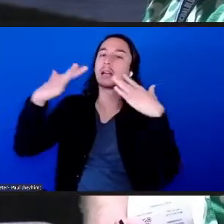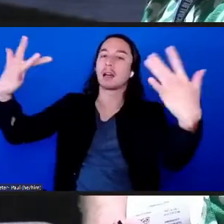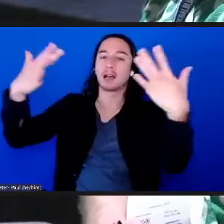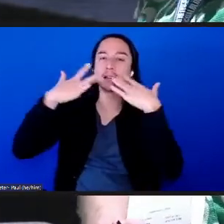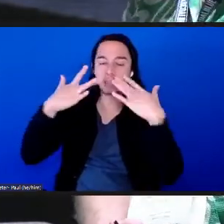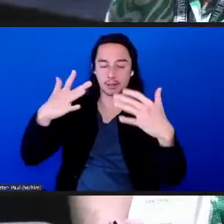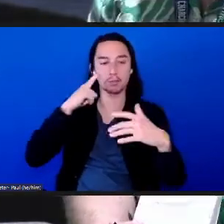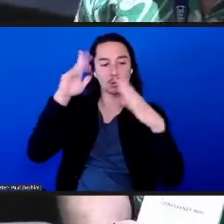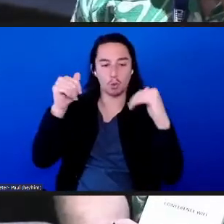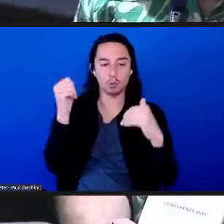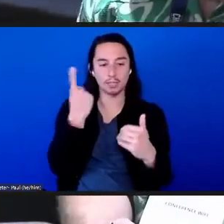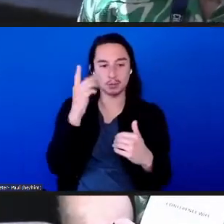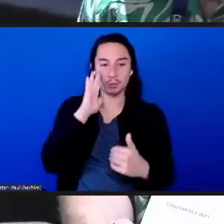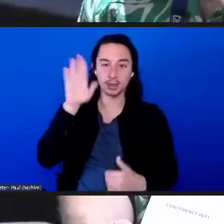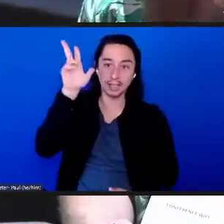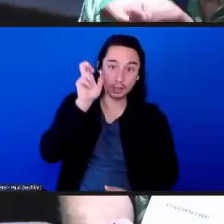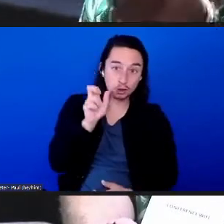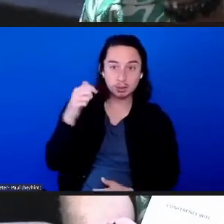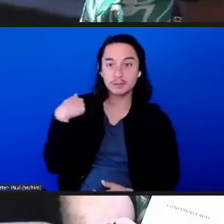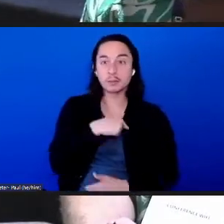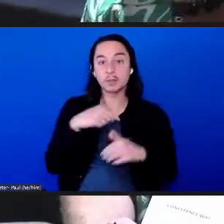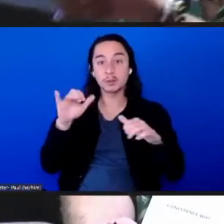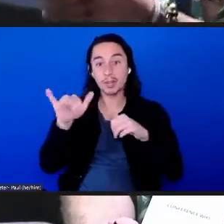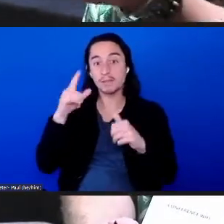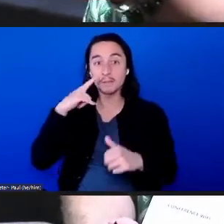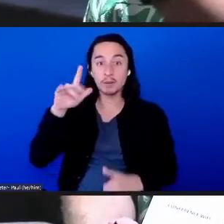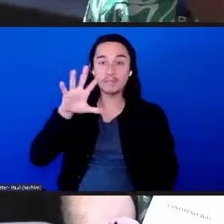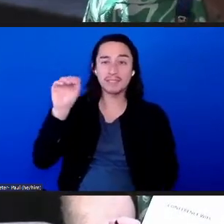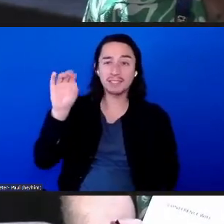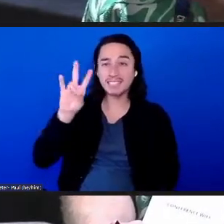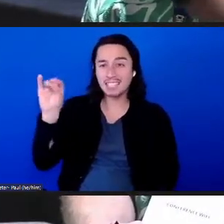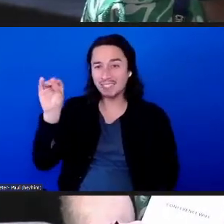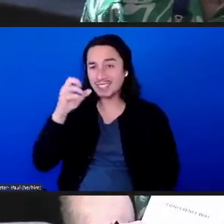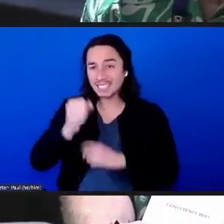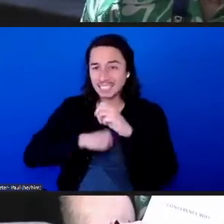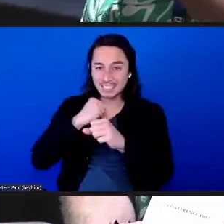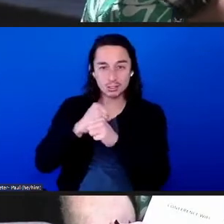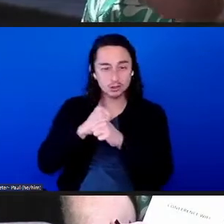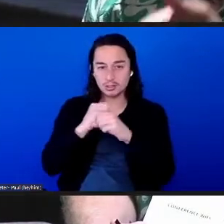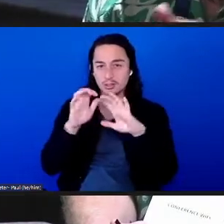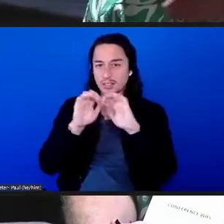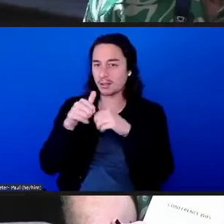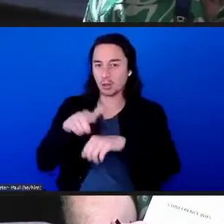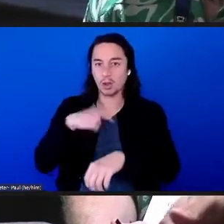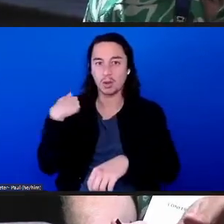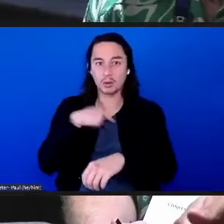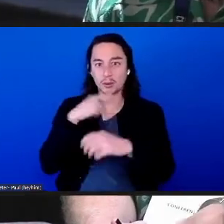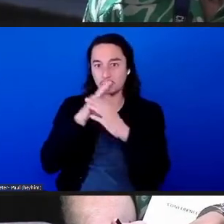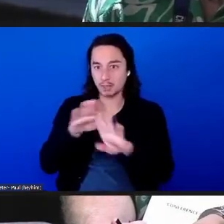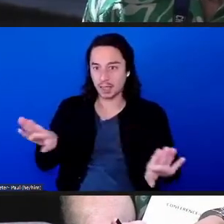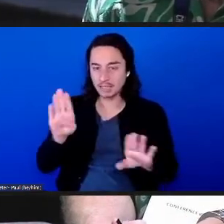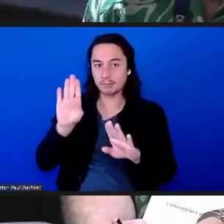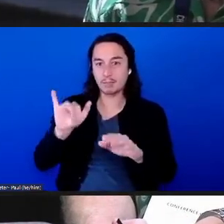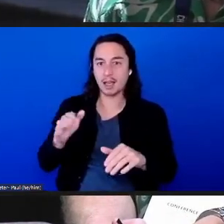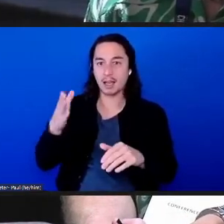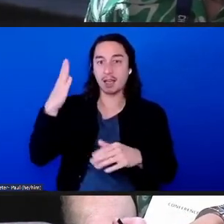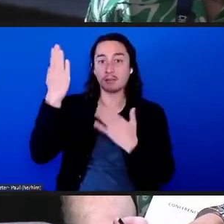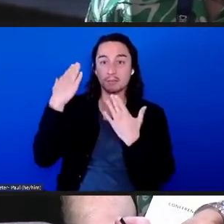is going to hear it. And we do that for 50, 70 years, however long we are blessed by Providence to be on this